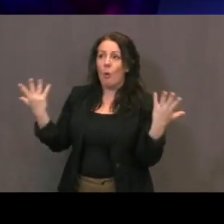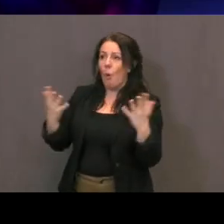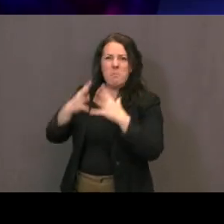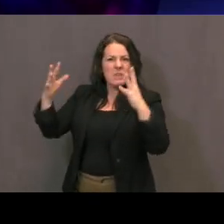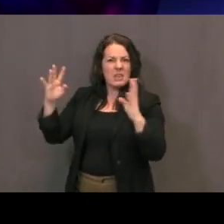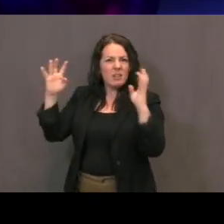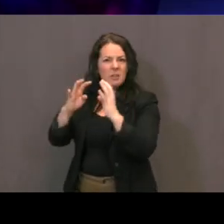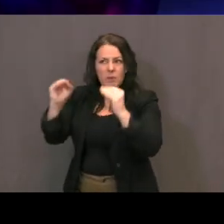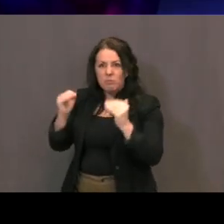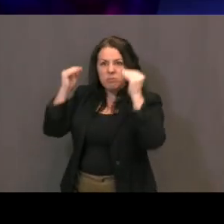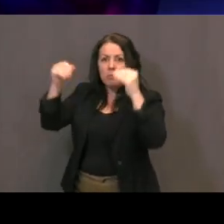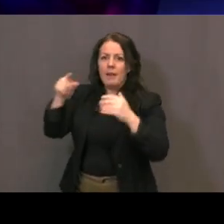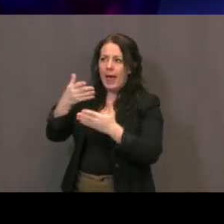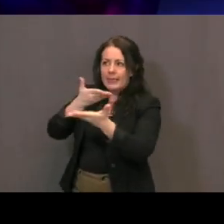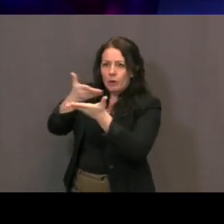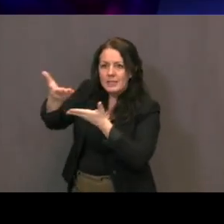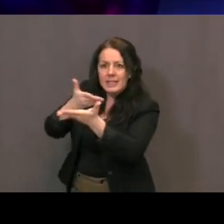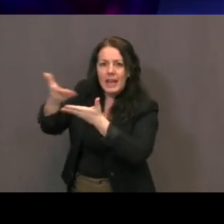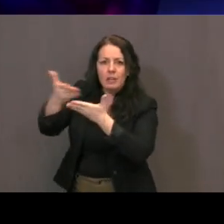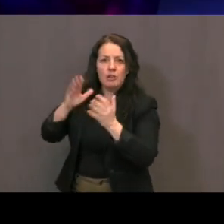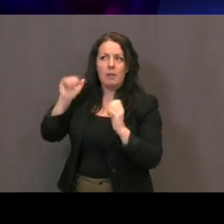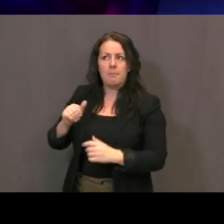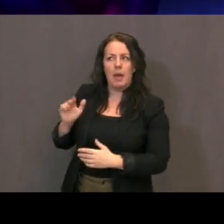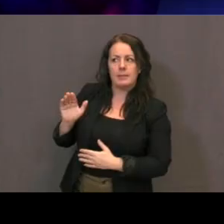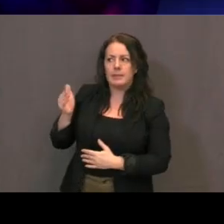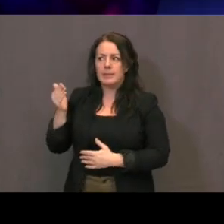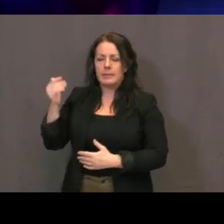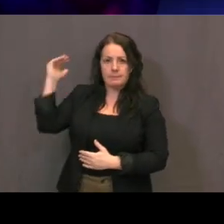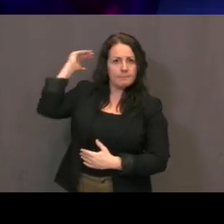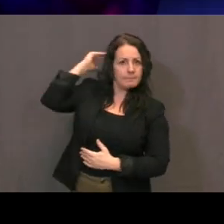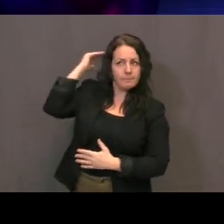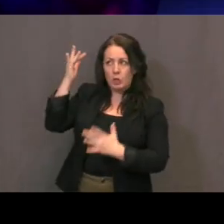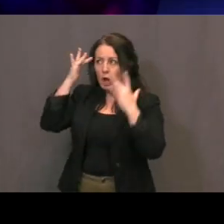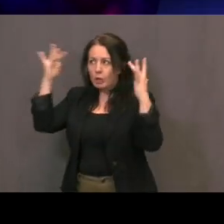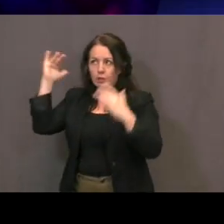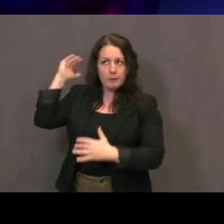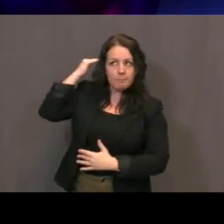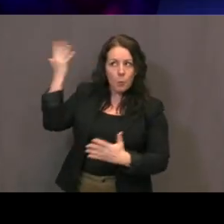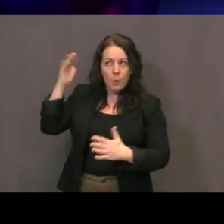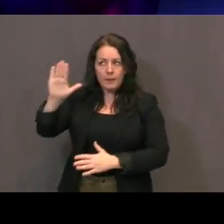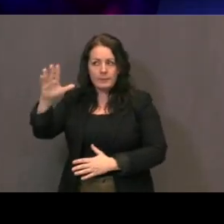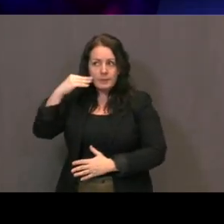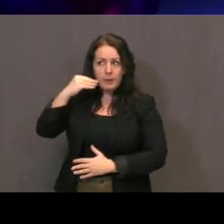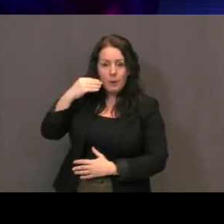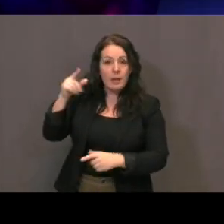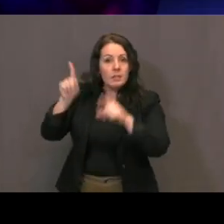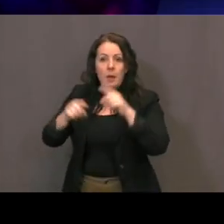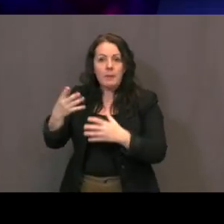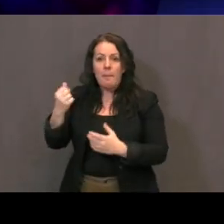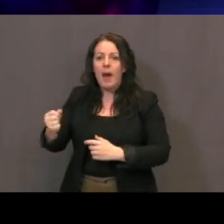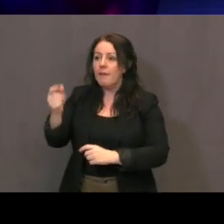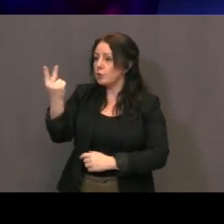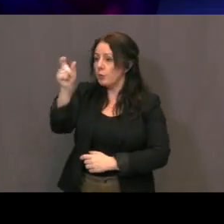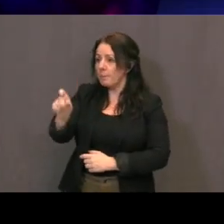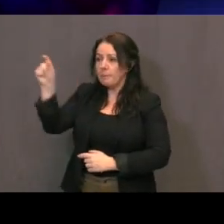non-native speakers, for example, in courtrooms, medical settings, when you help patients communicate with